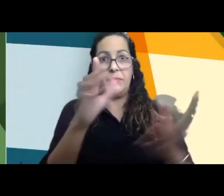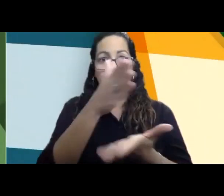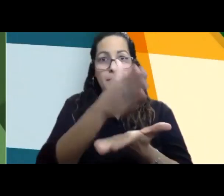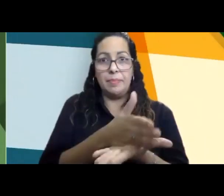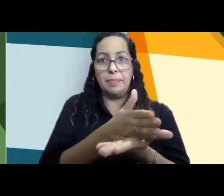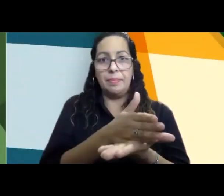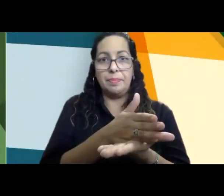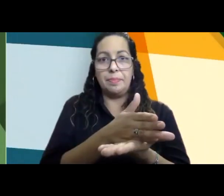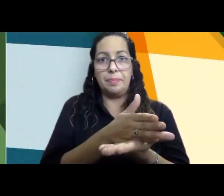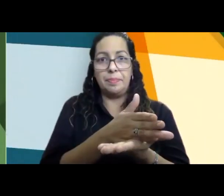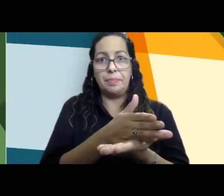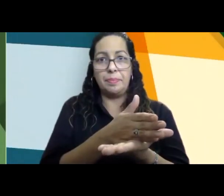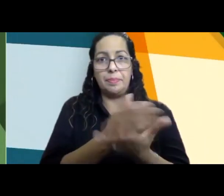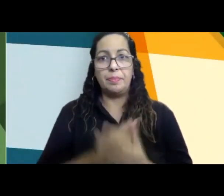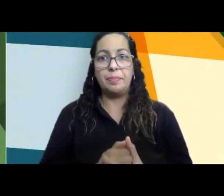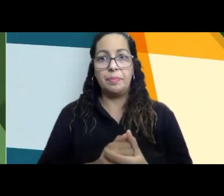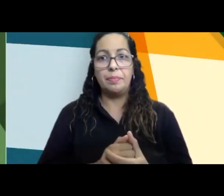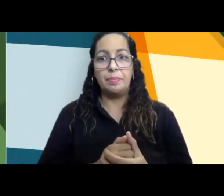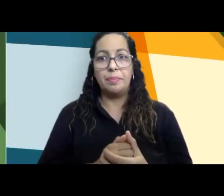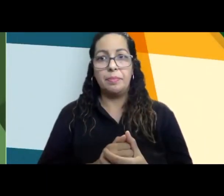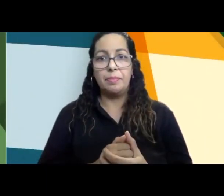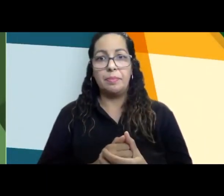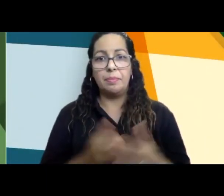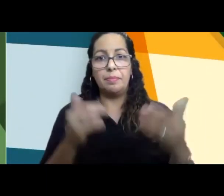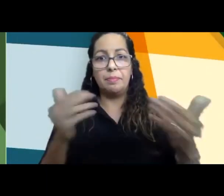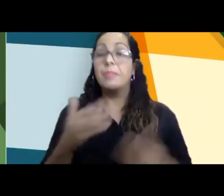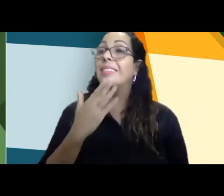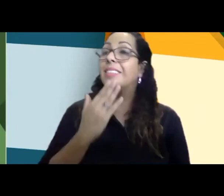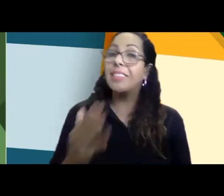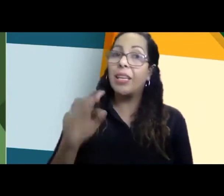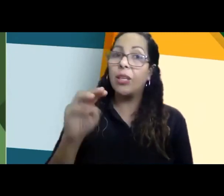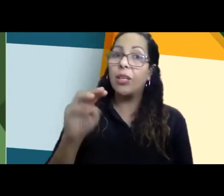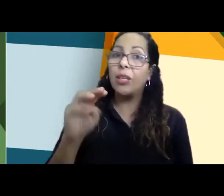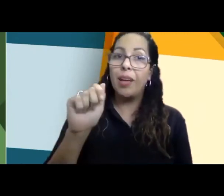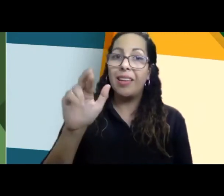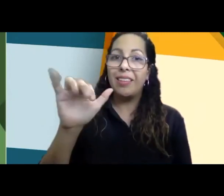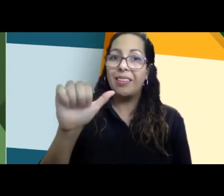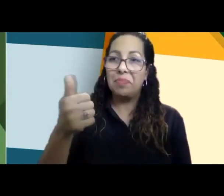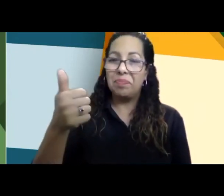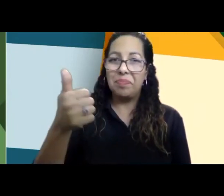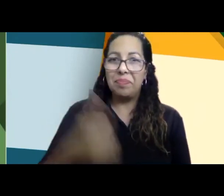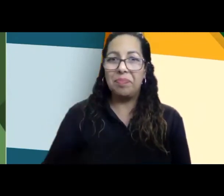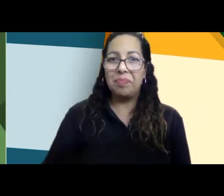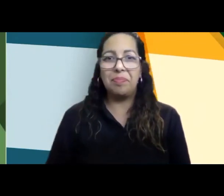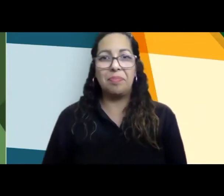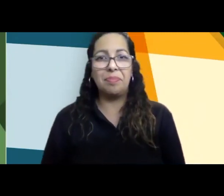presentation. And thank you, Maria. Yeah. Thank you very much for your presentation.